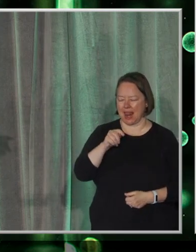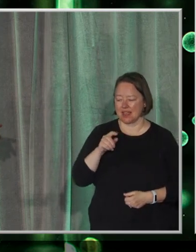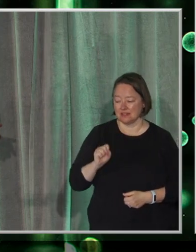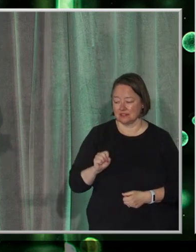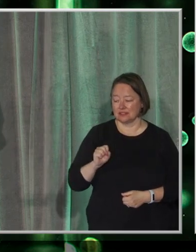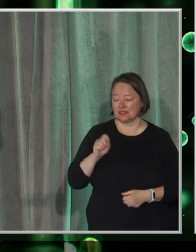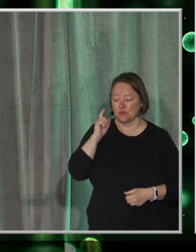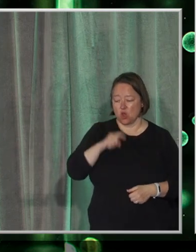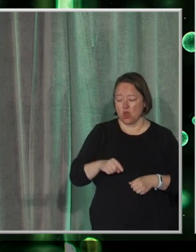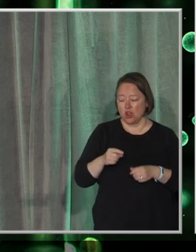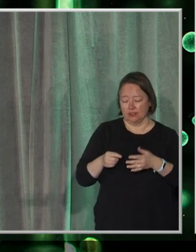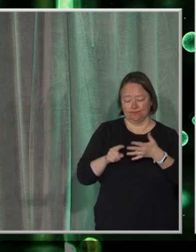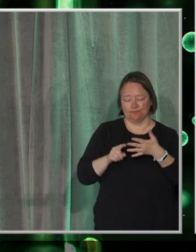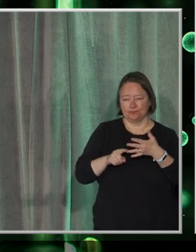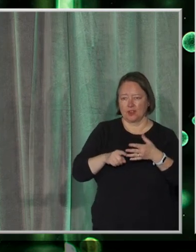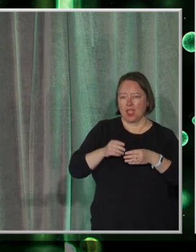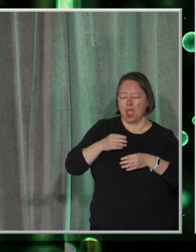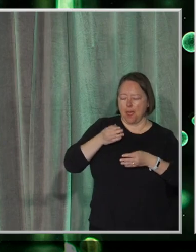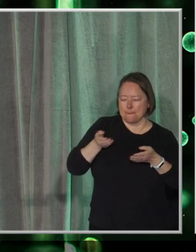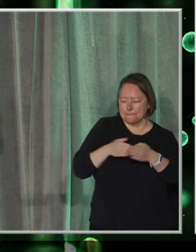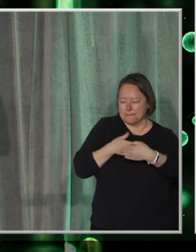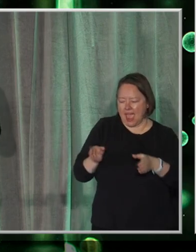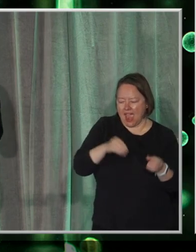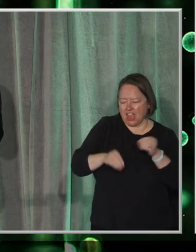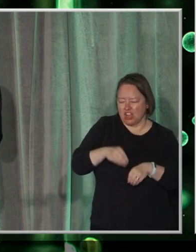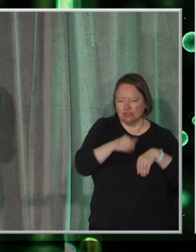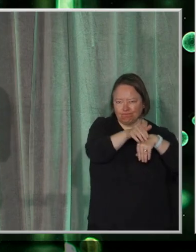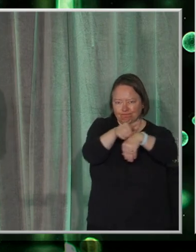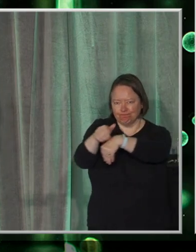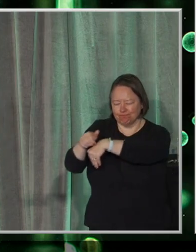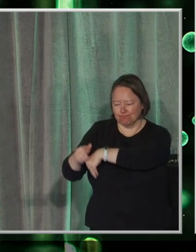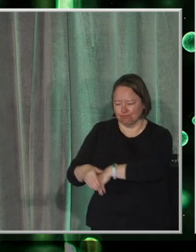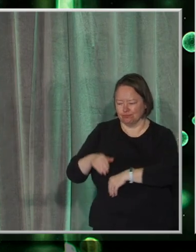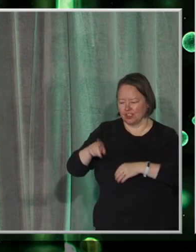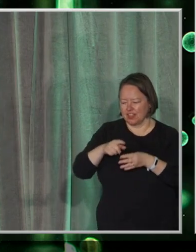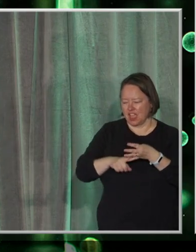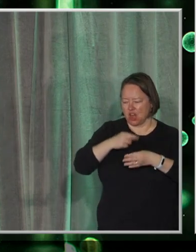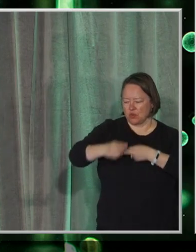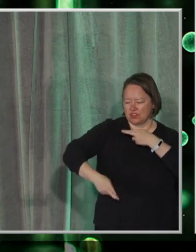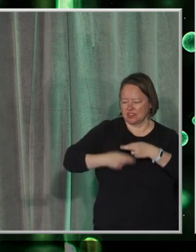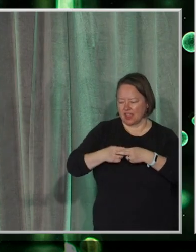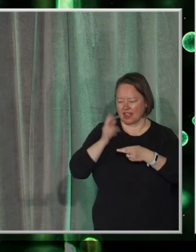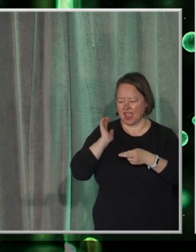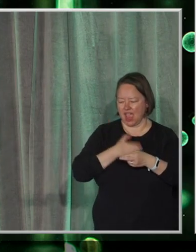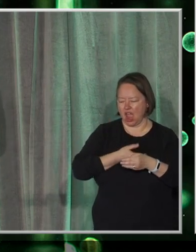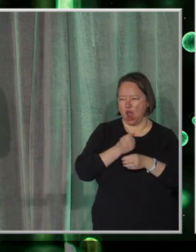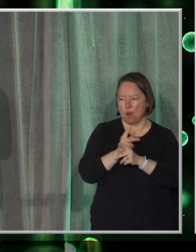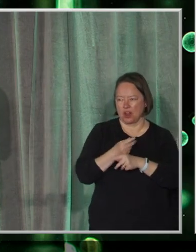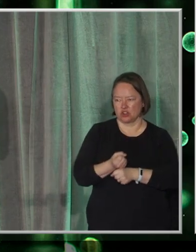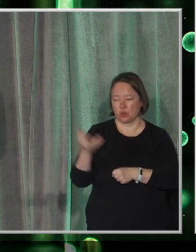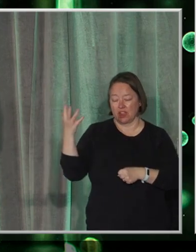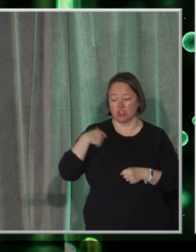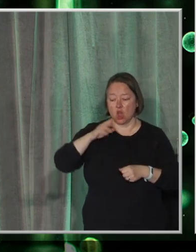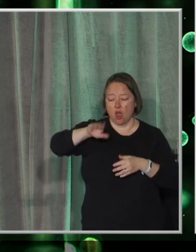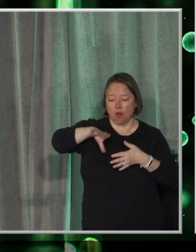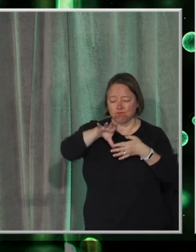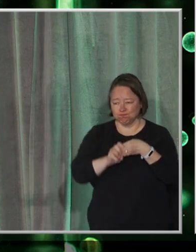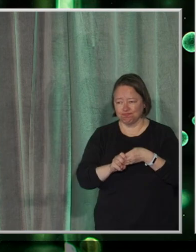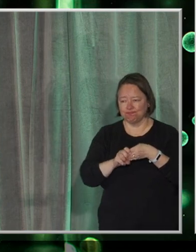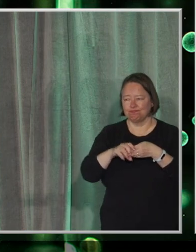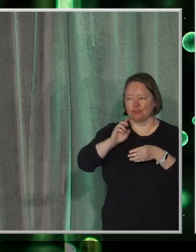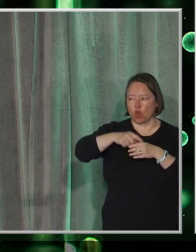packaging and distribution, and the recycling of production waste. So our production process entails all the principles of circular